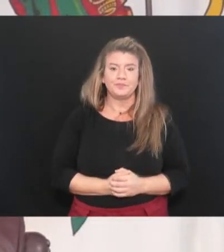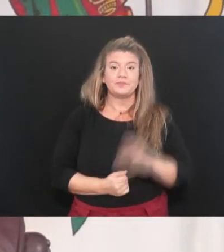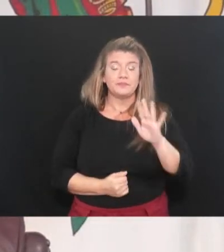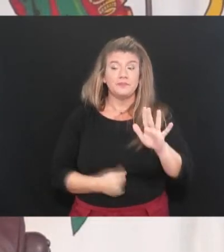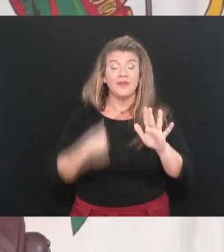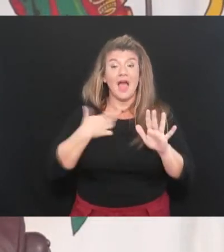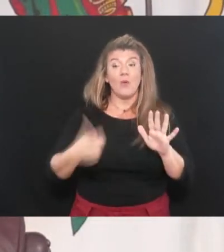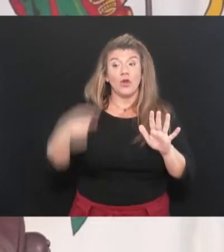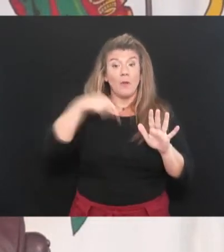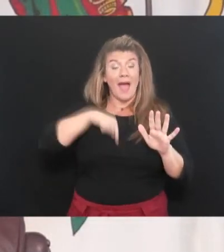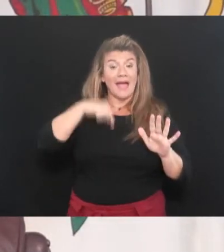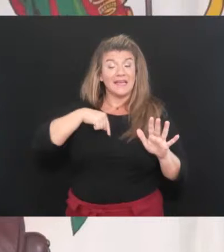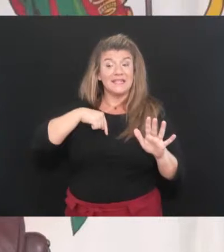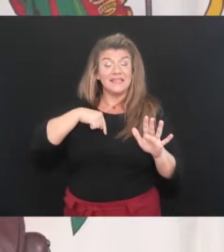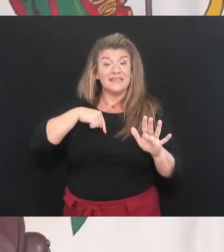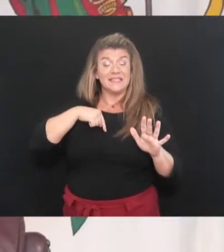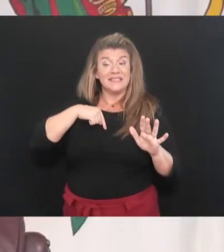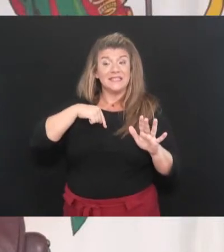to,